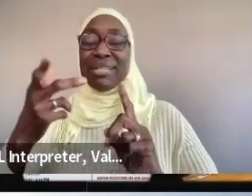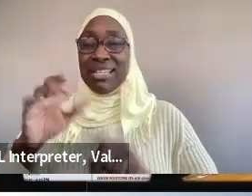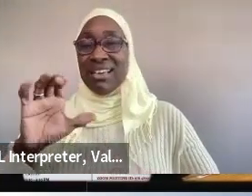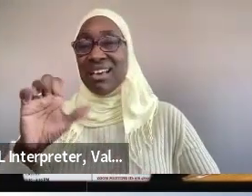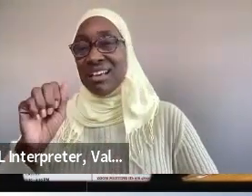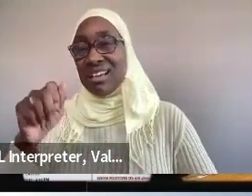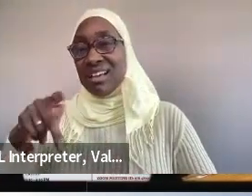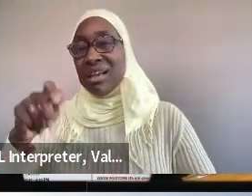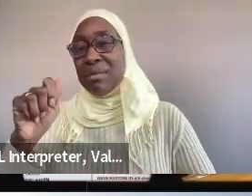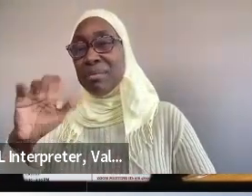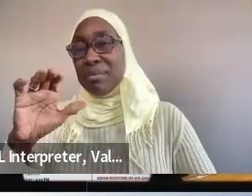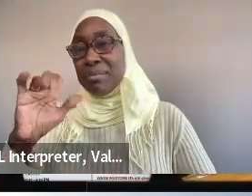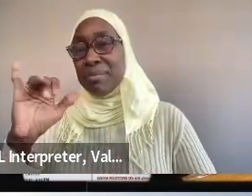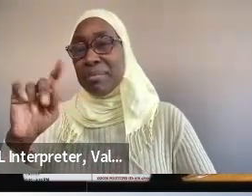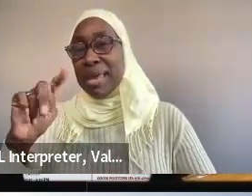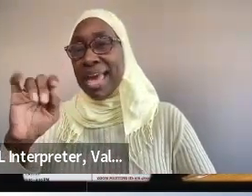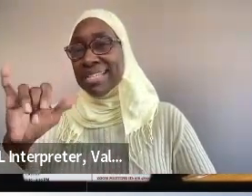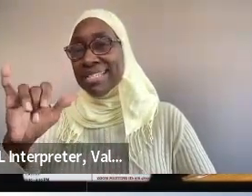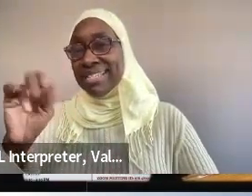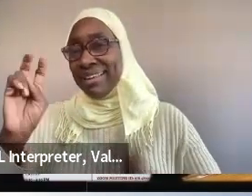primarily.